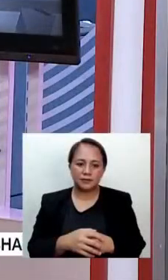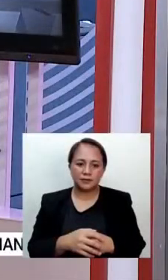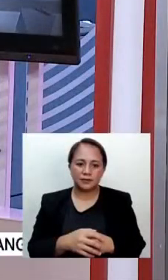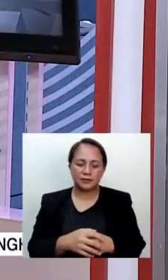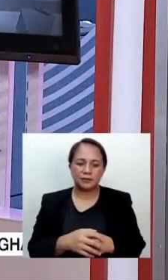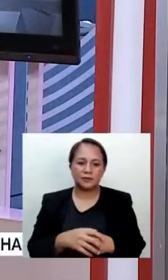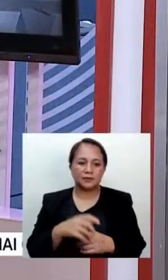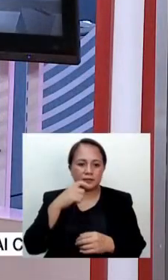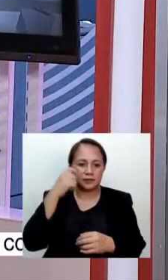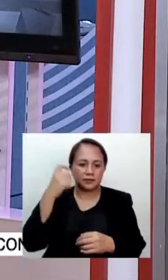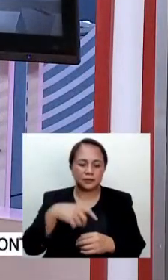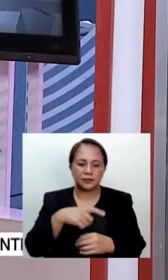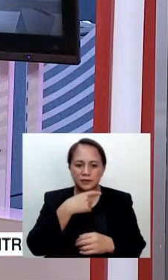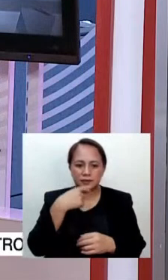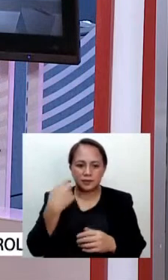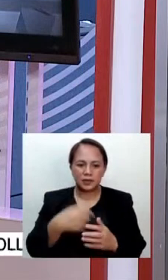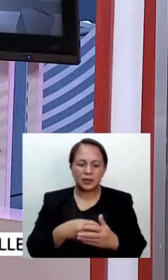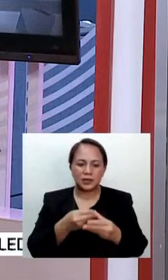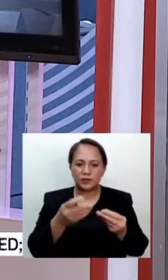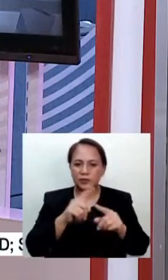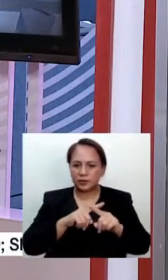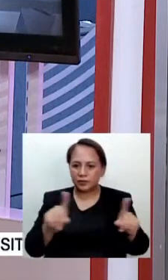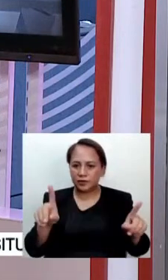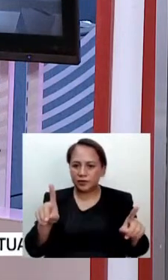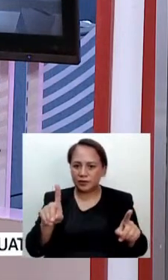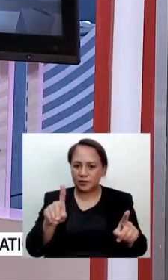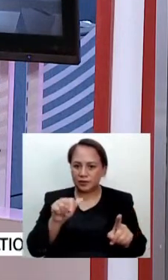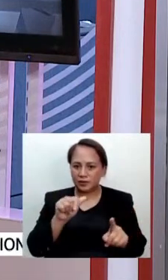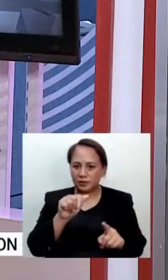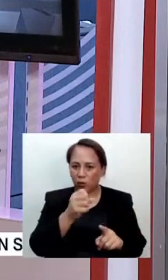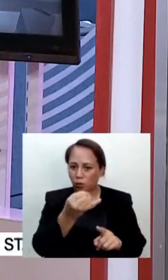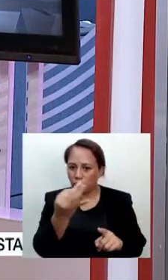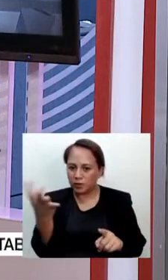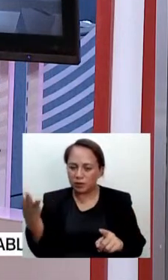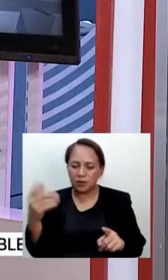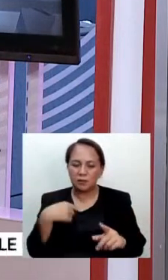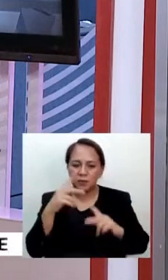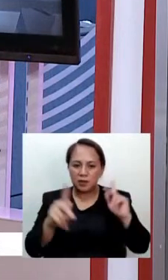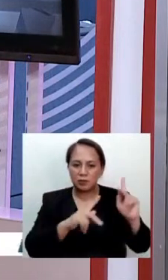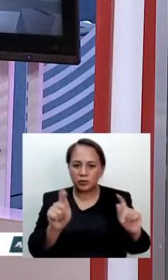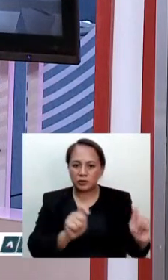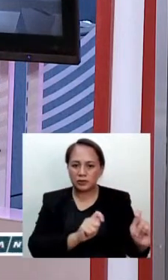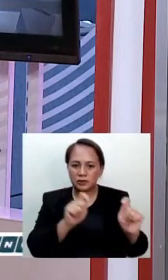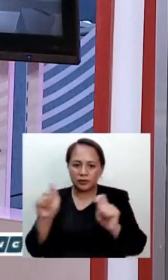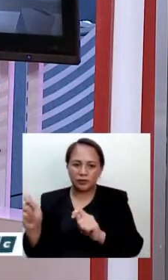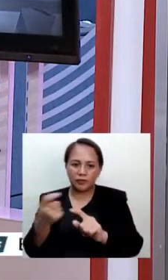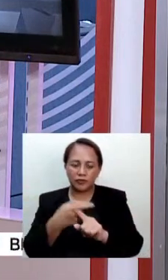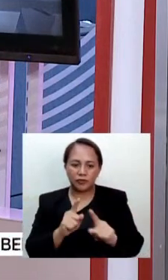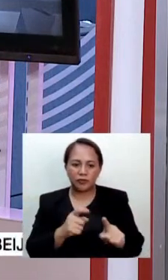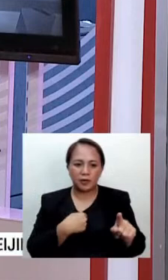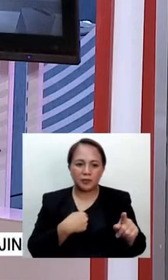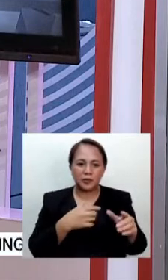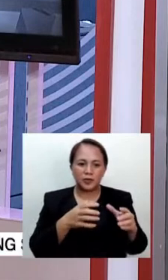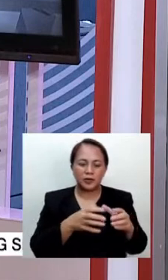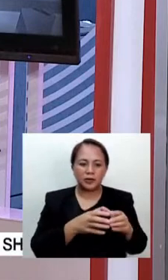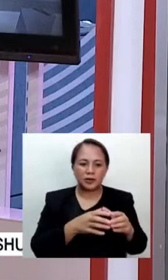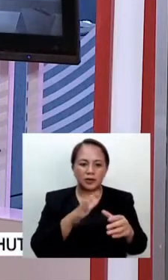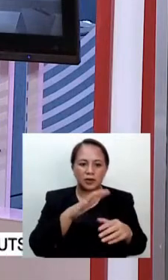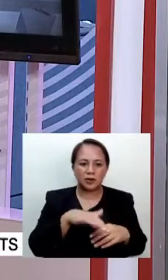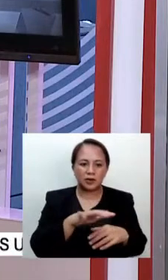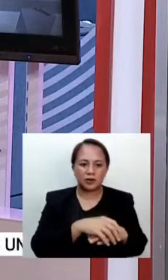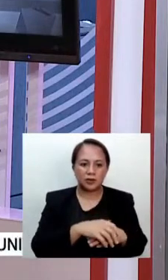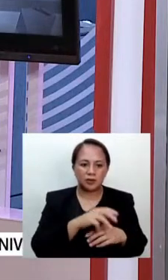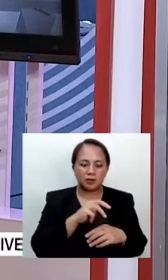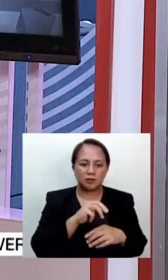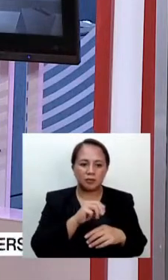Ukraine and Russia giving different figures on the number of civilians evacuated from the steel plant in the besieged city of